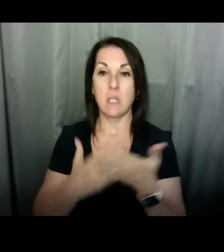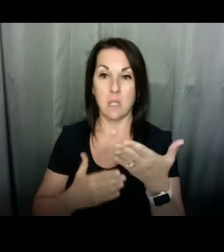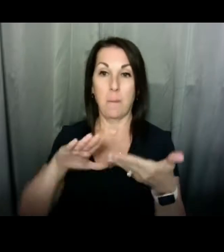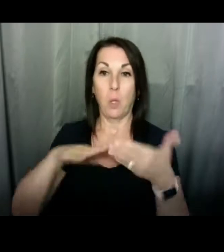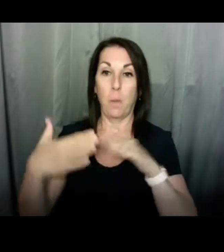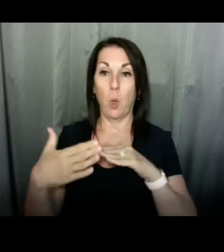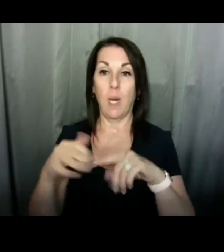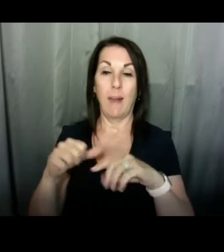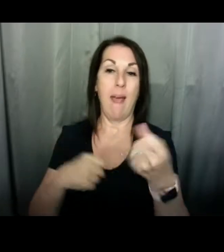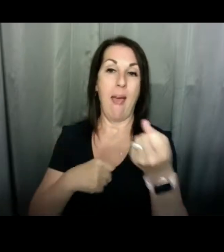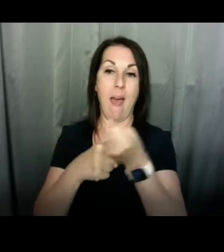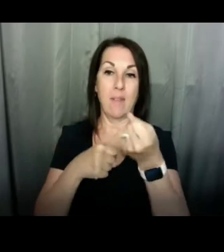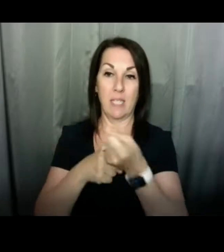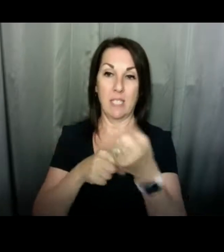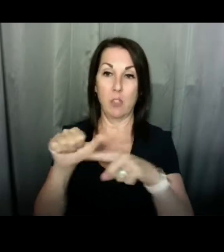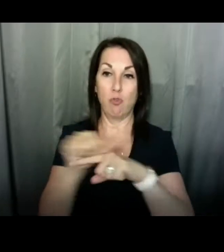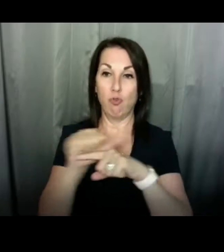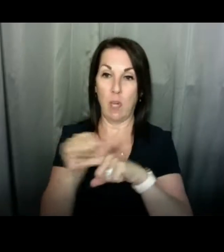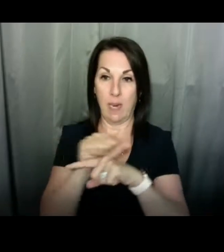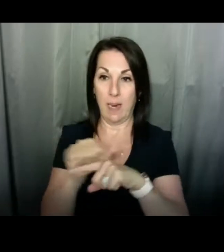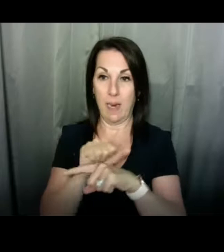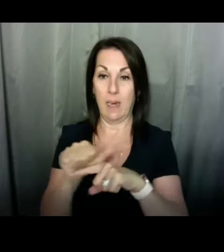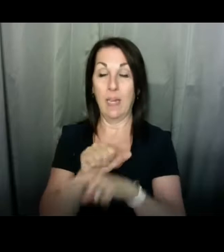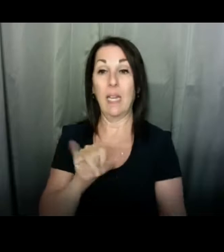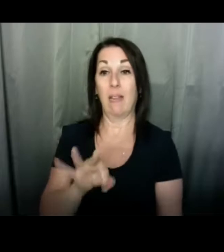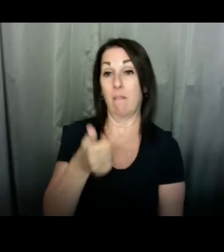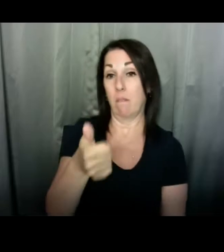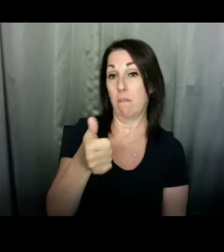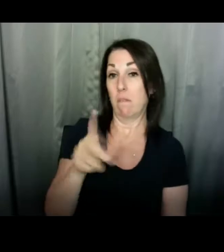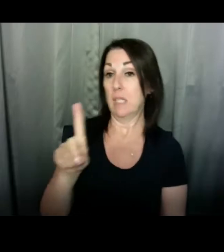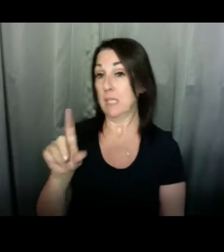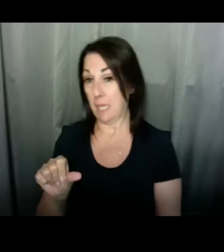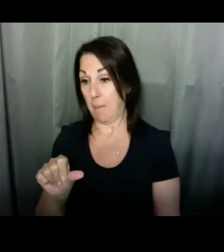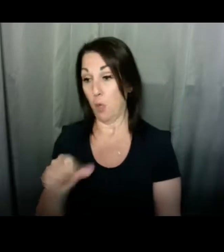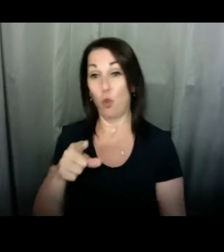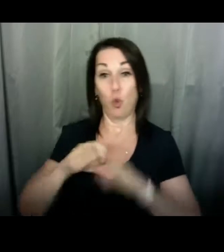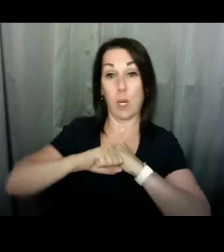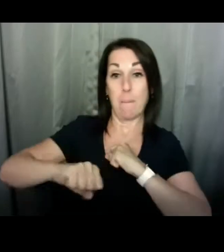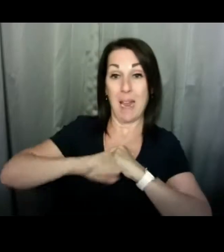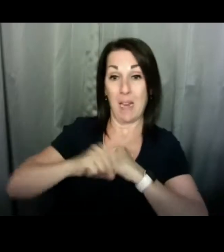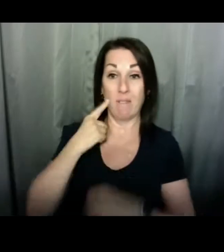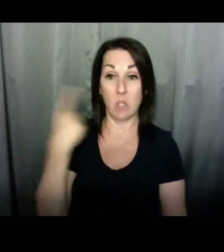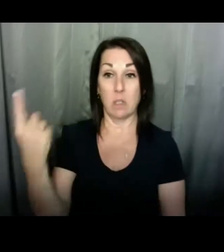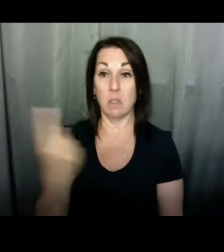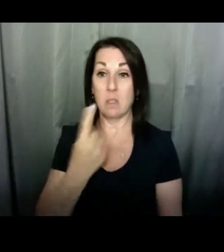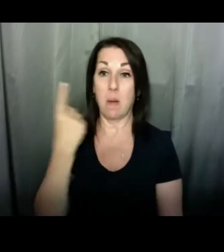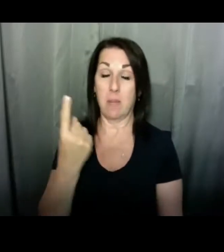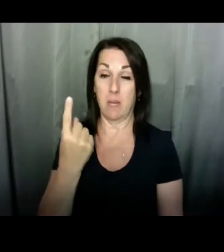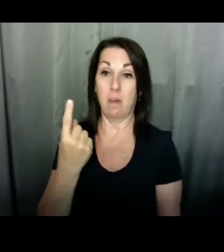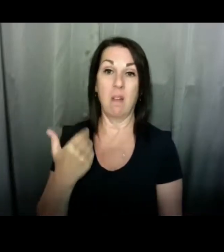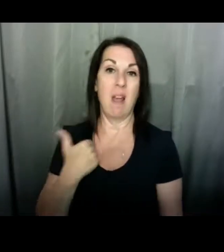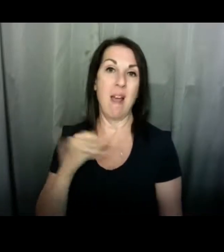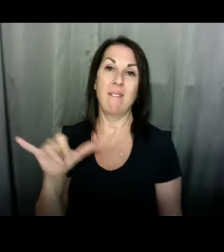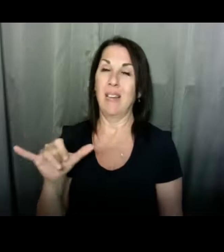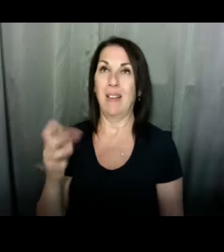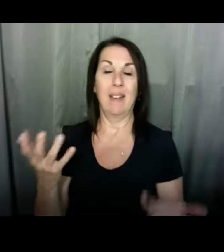training. This is about if you're a disabled person and you're campaigning for something, if you've got like a